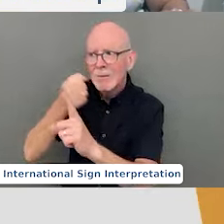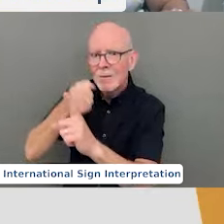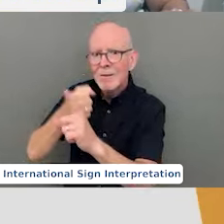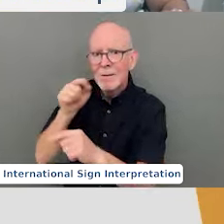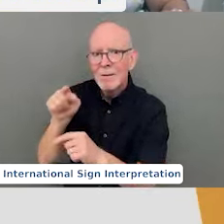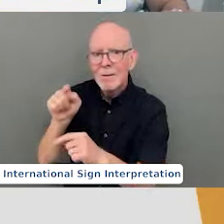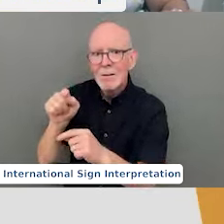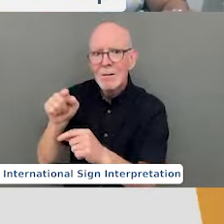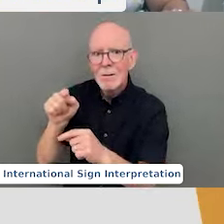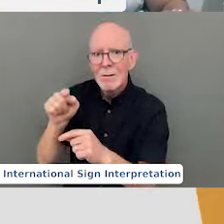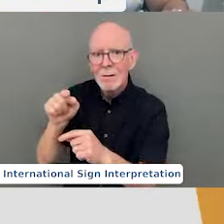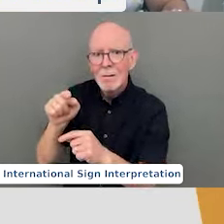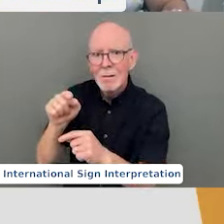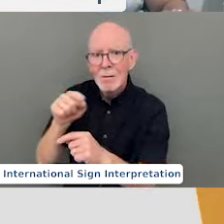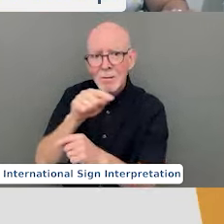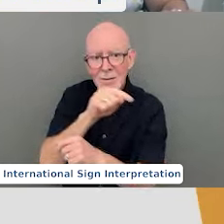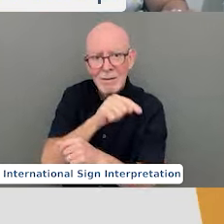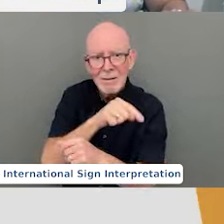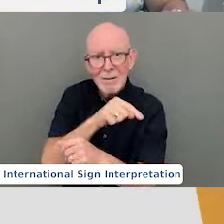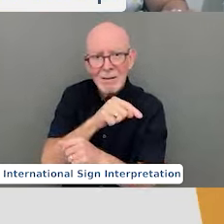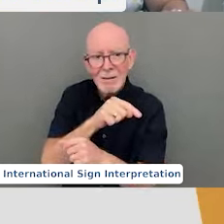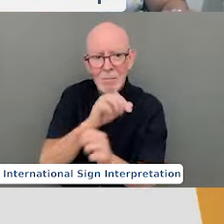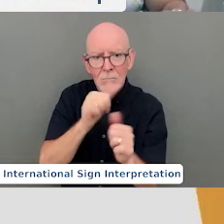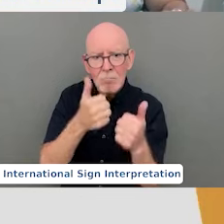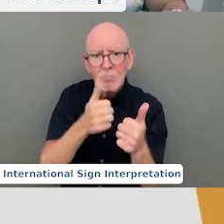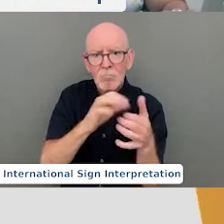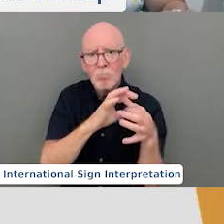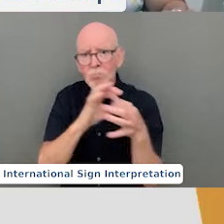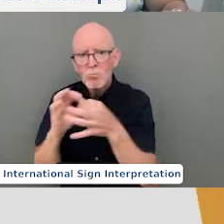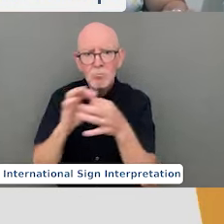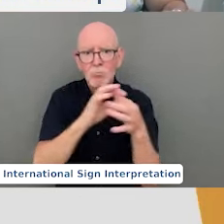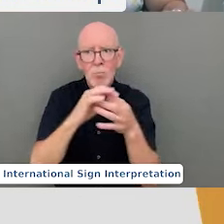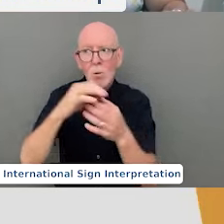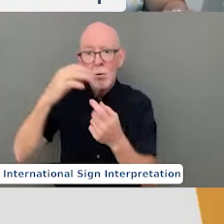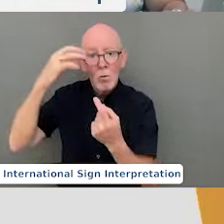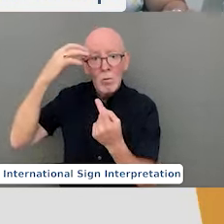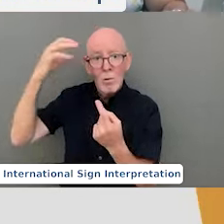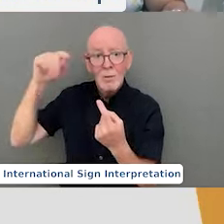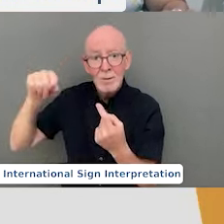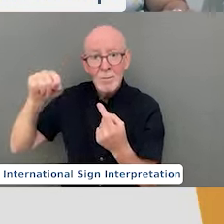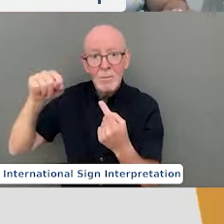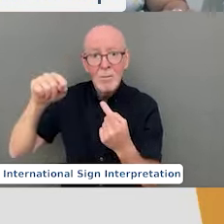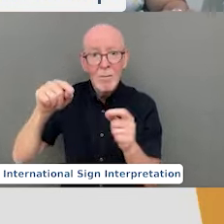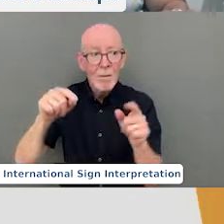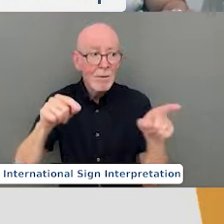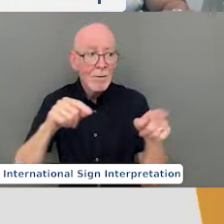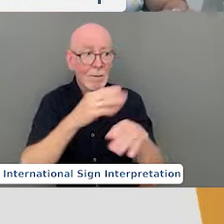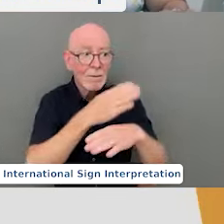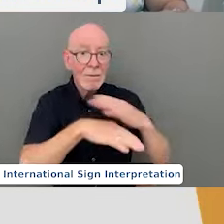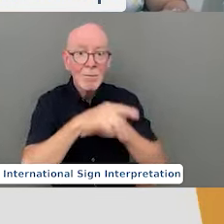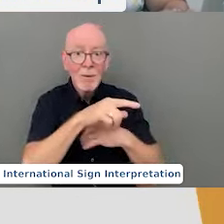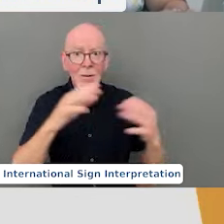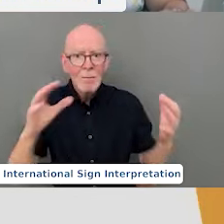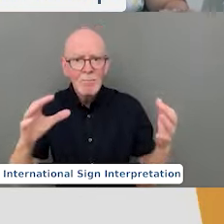the party will win, we see this as an opportunity also to lobby inclusively to